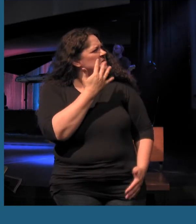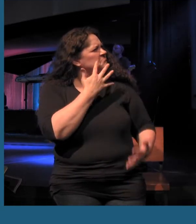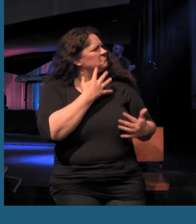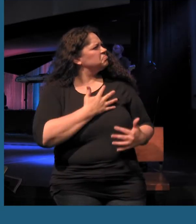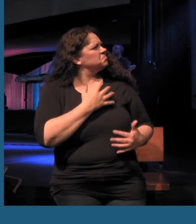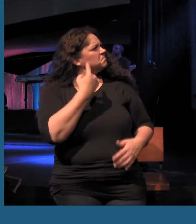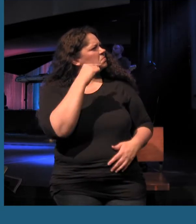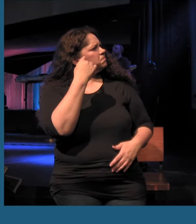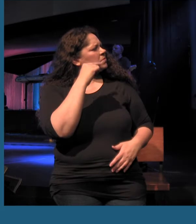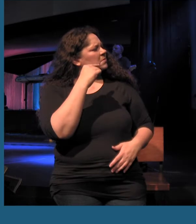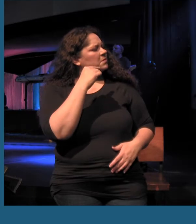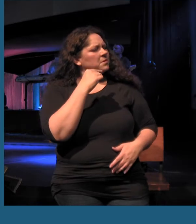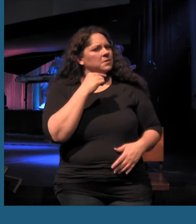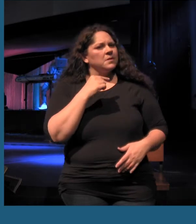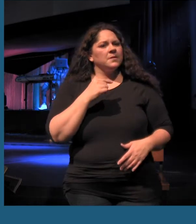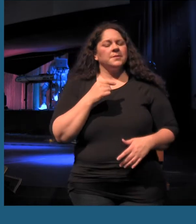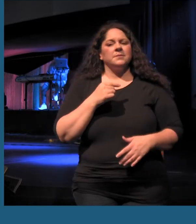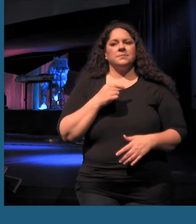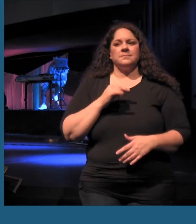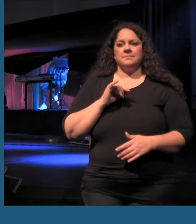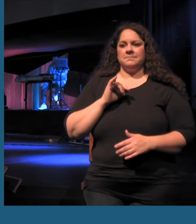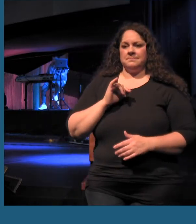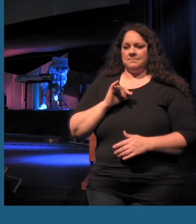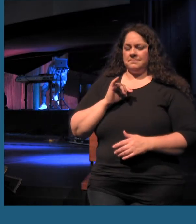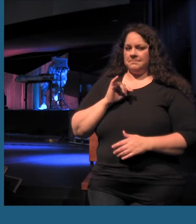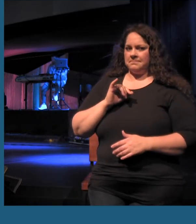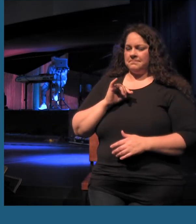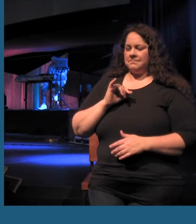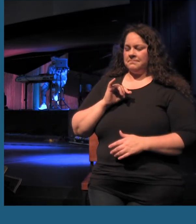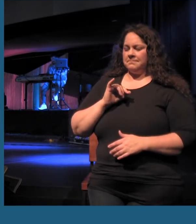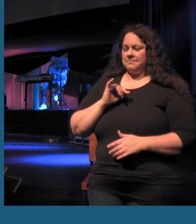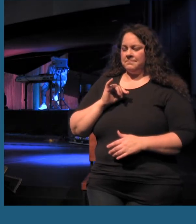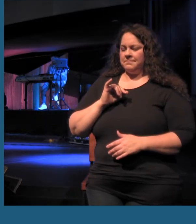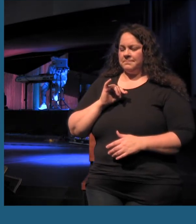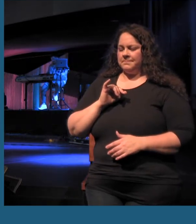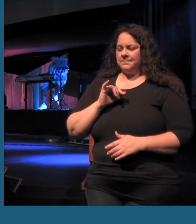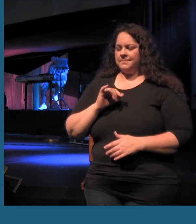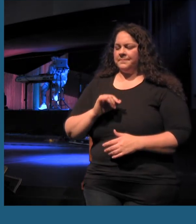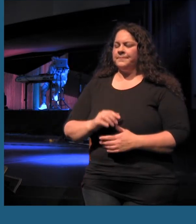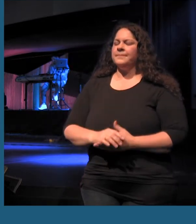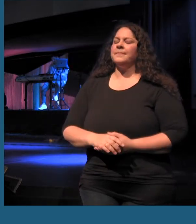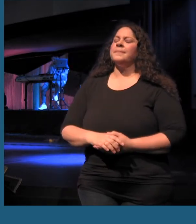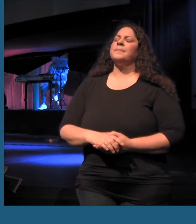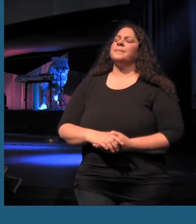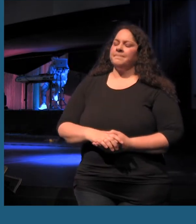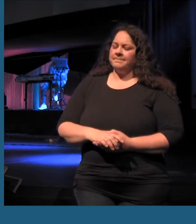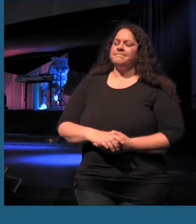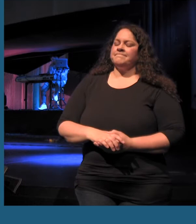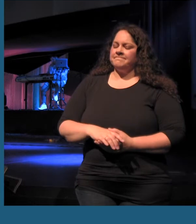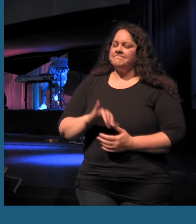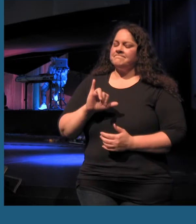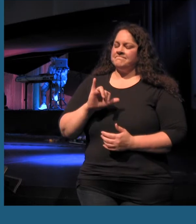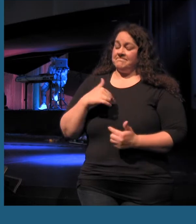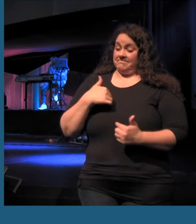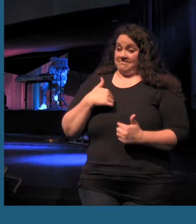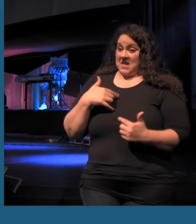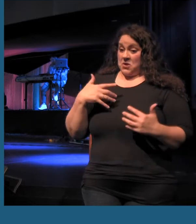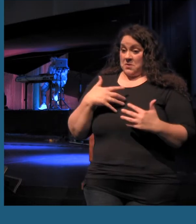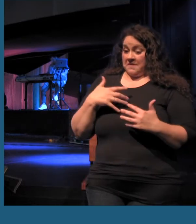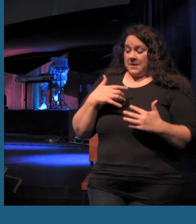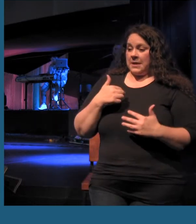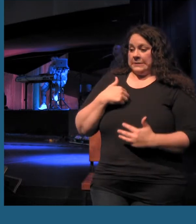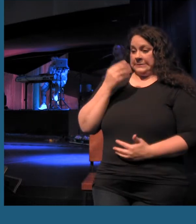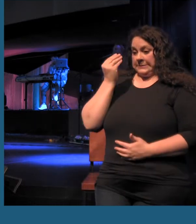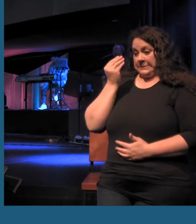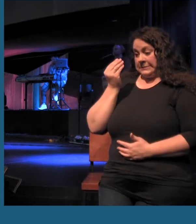This can be nothing but sadness of heart. I was very much afraid, but I said to